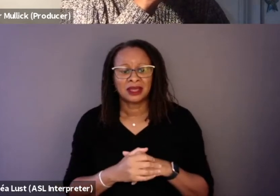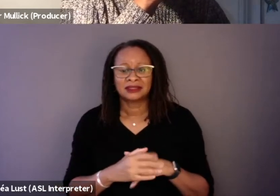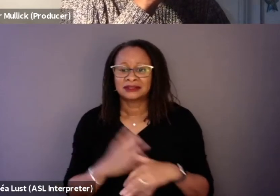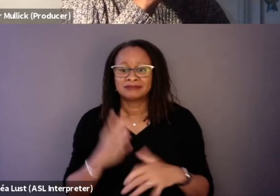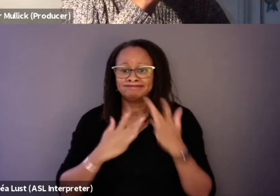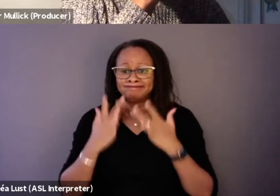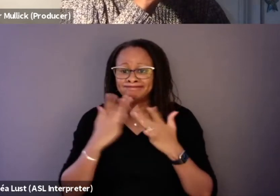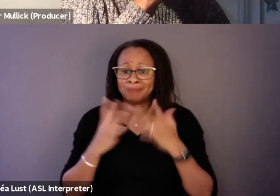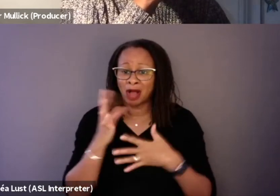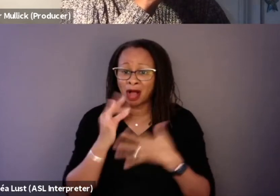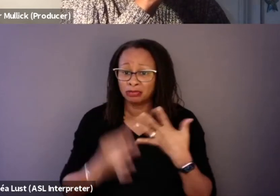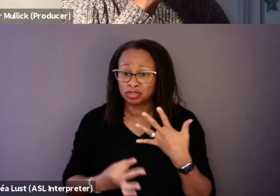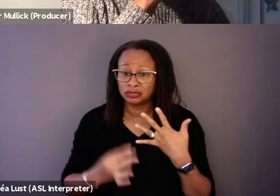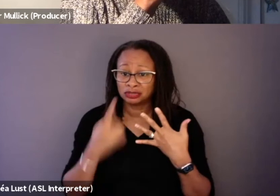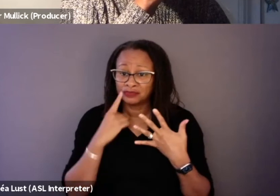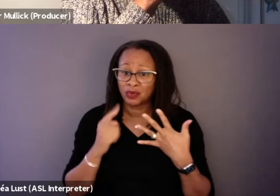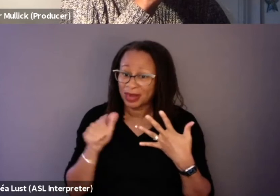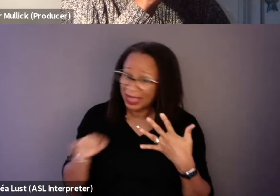options